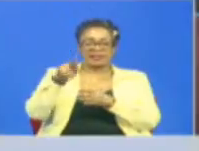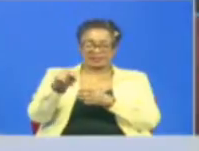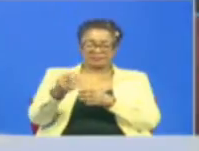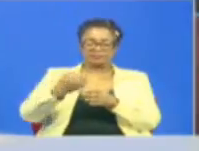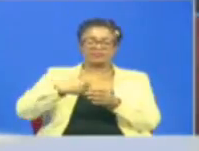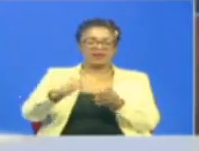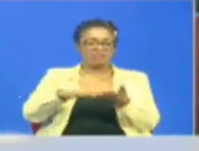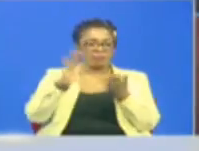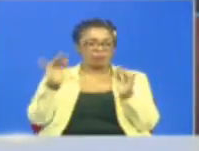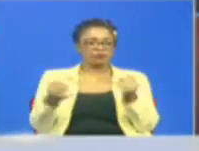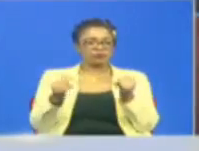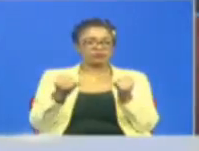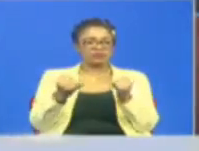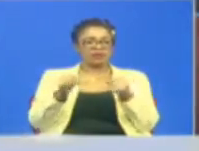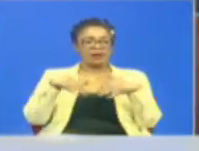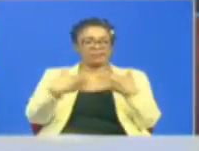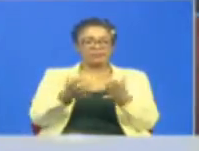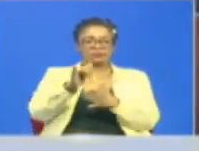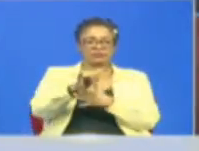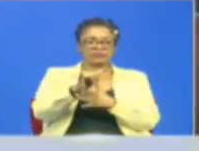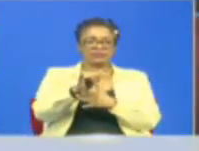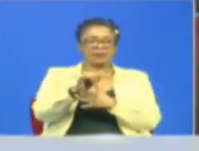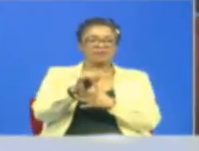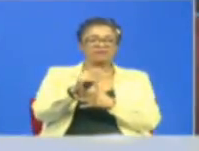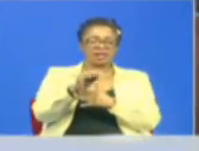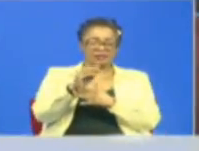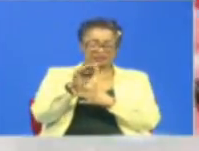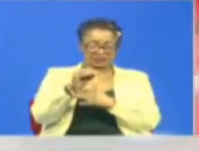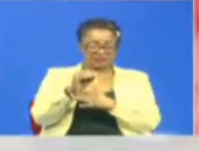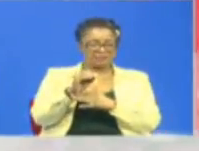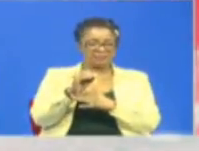more on the intrigues playing out behind the scenes.